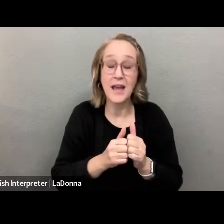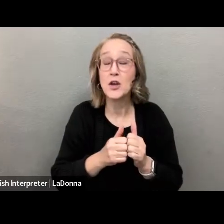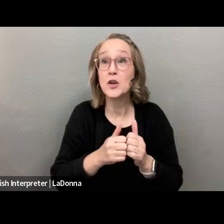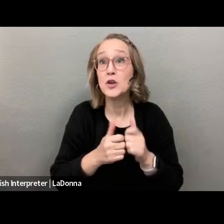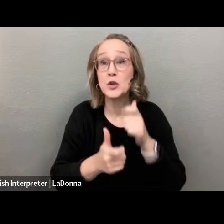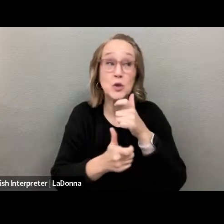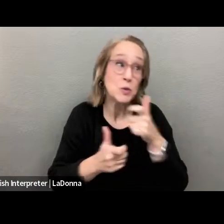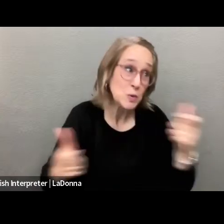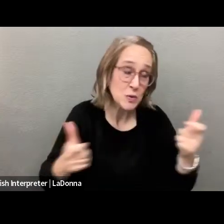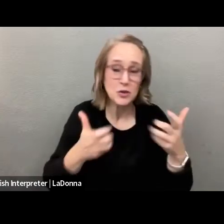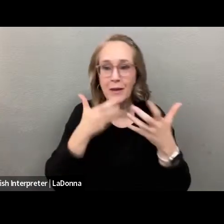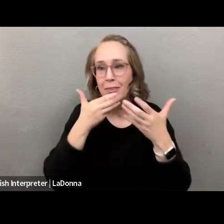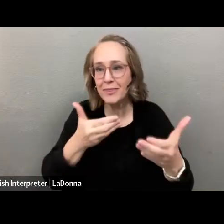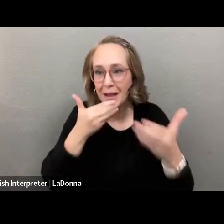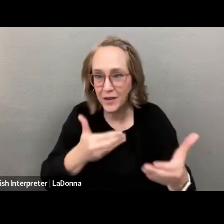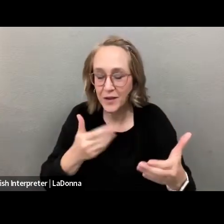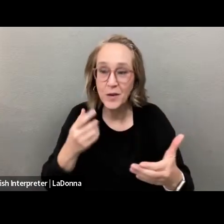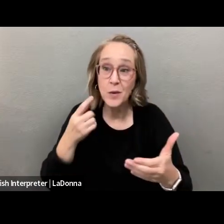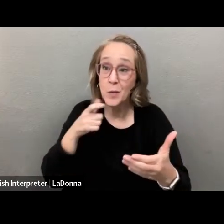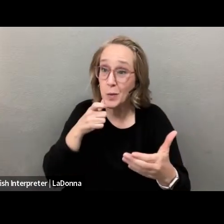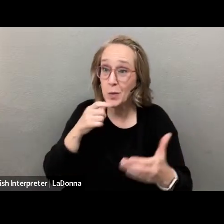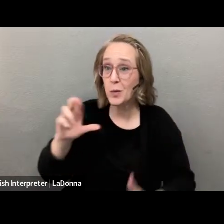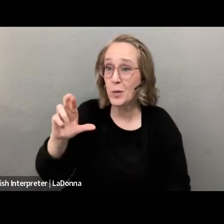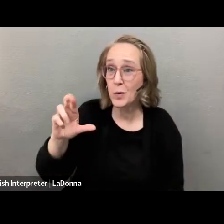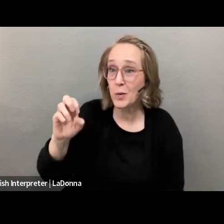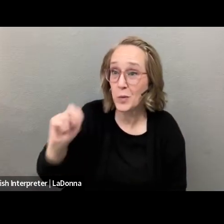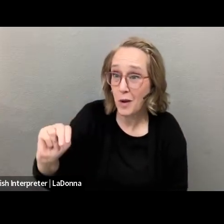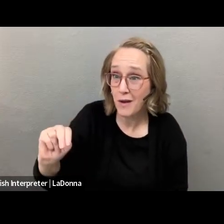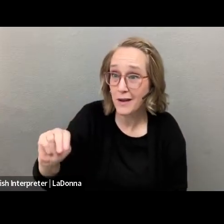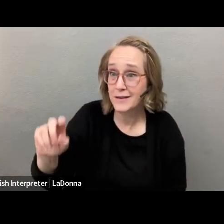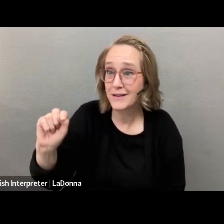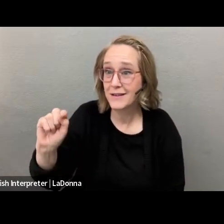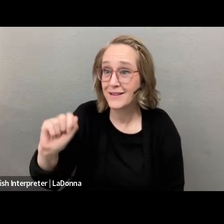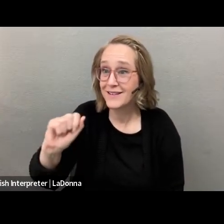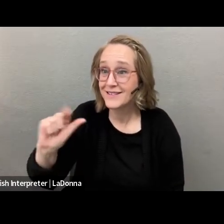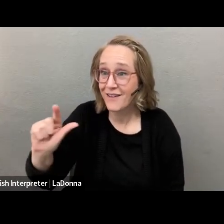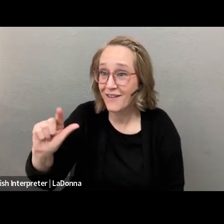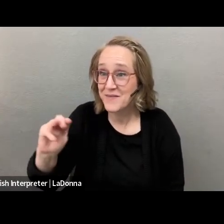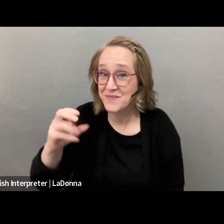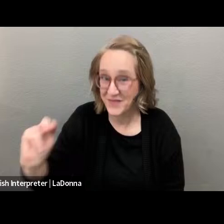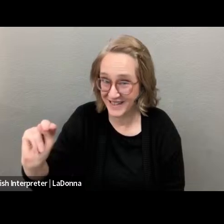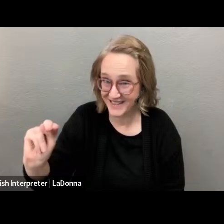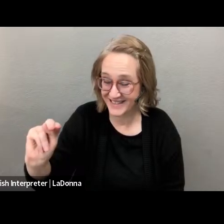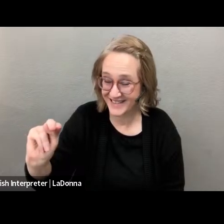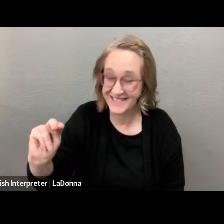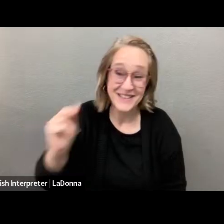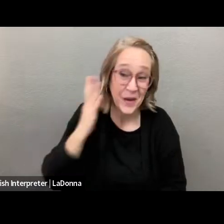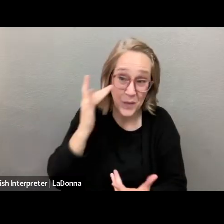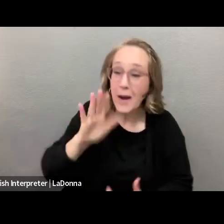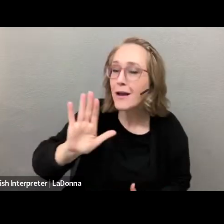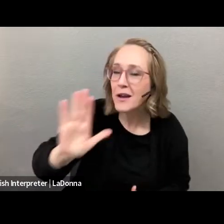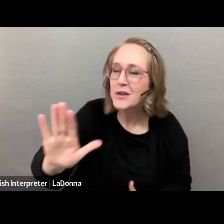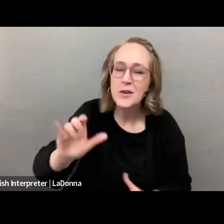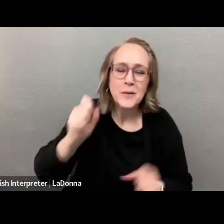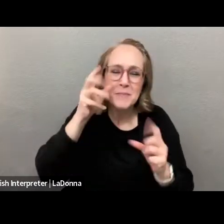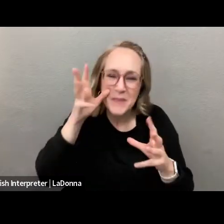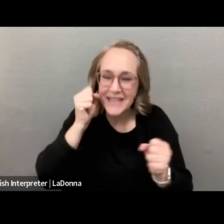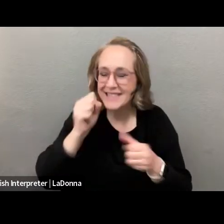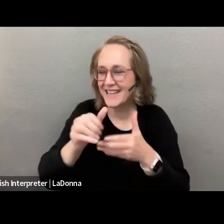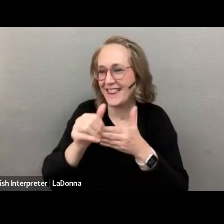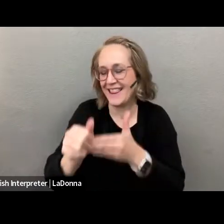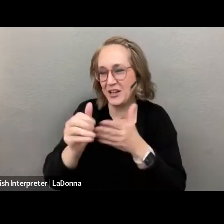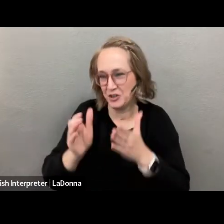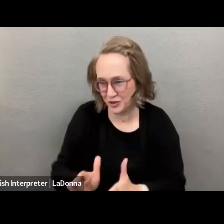of gratitude to Ron Tallman. Ron, this is for you, for your amazing leadership